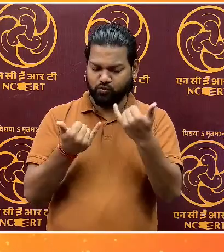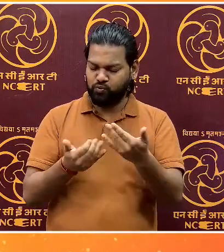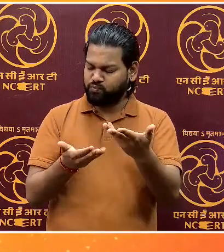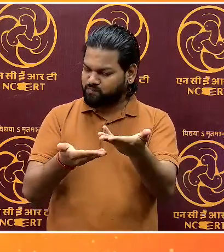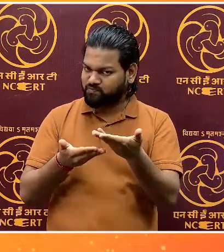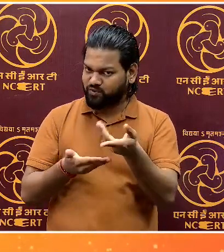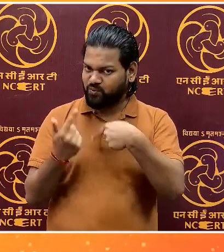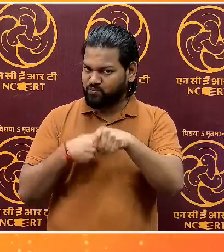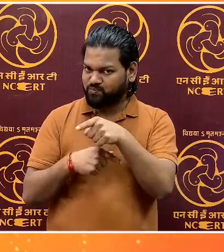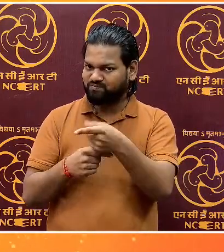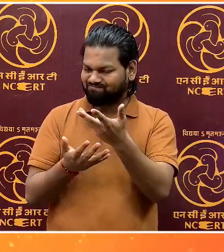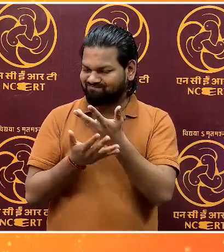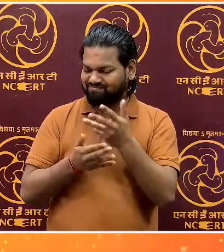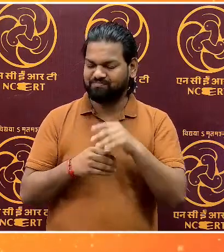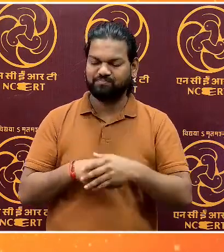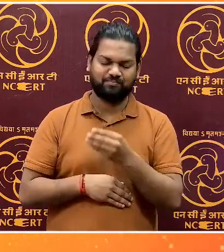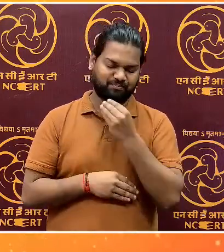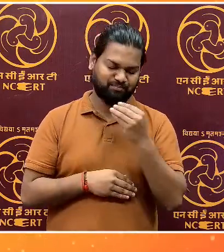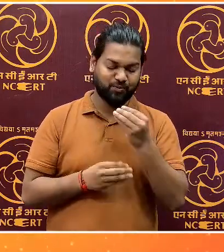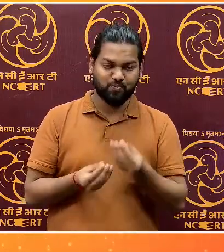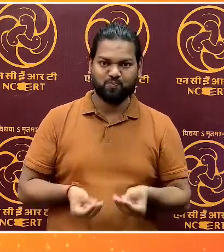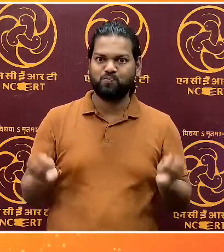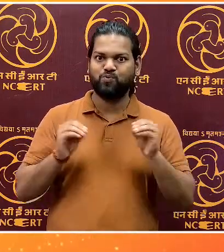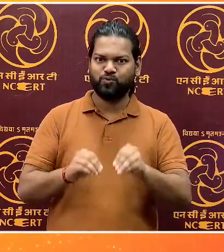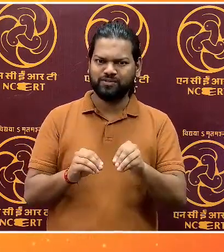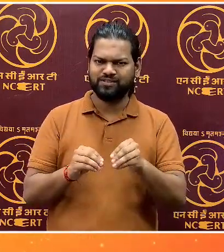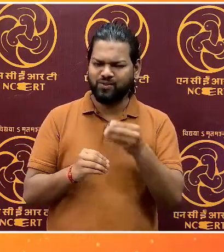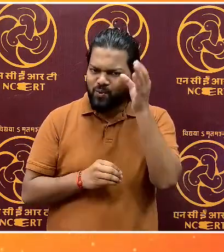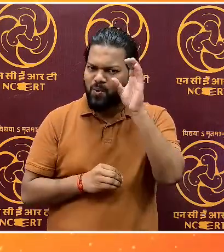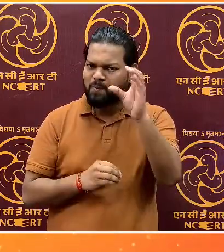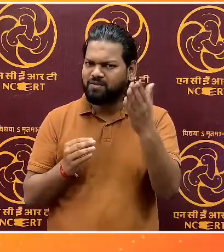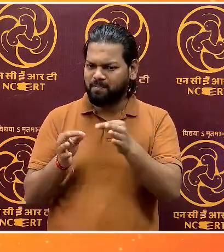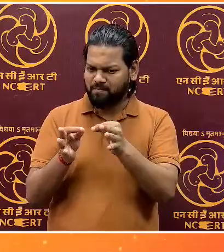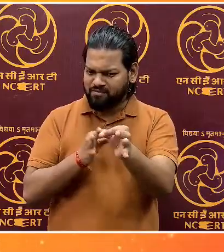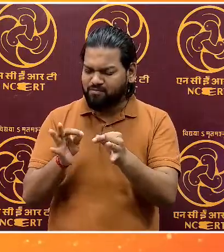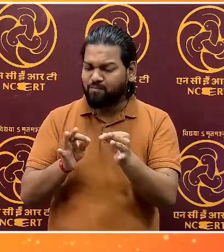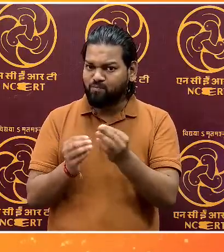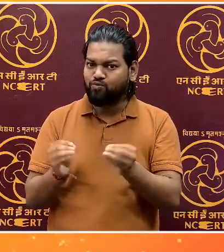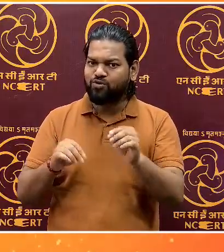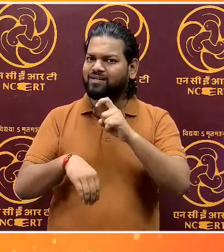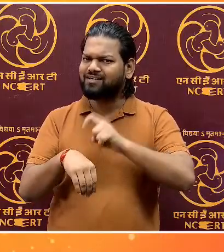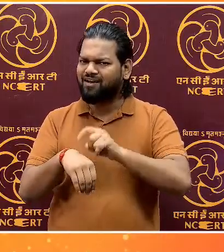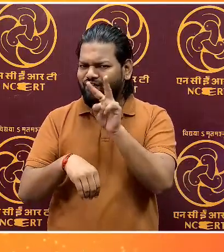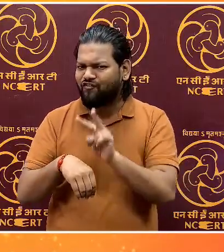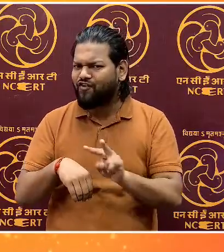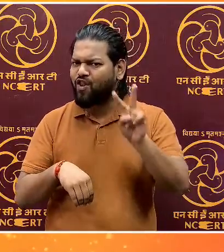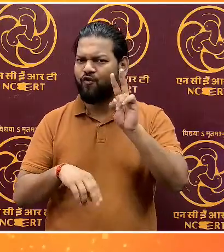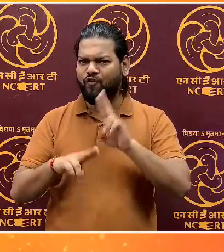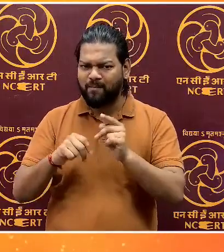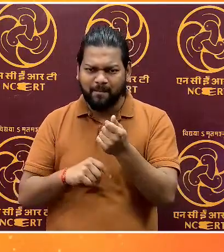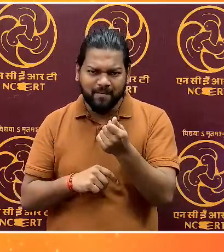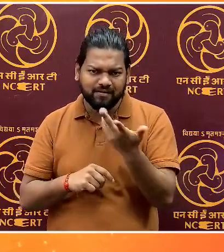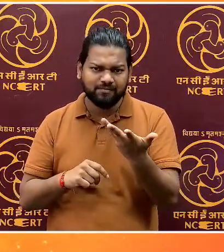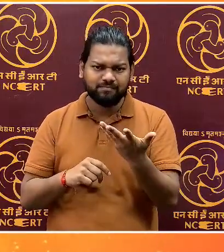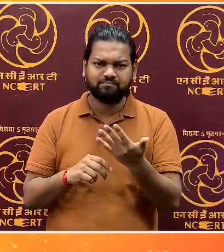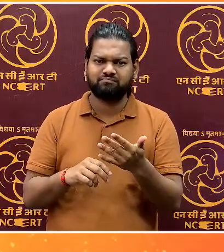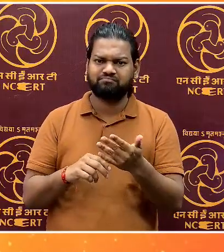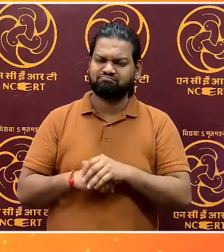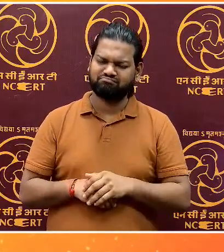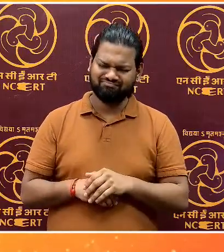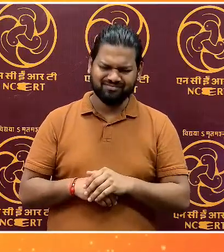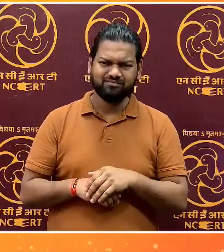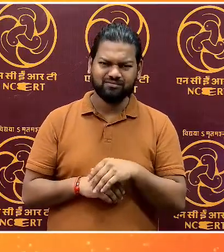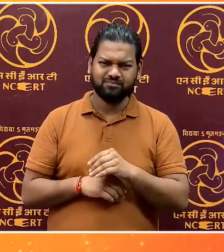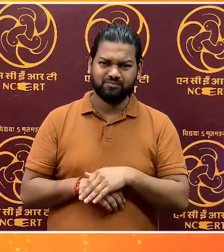So please tell us more about this concept and explain the concept of time value of money. So many a times we